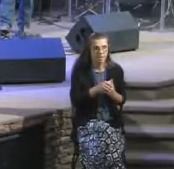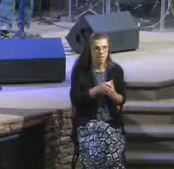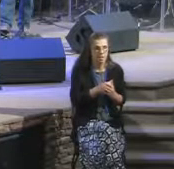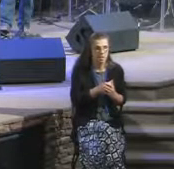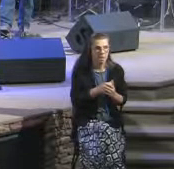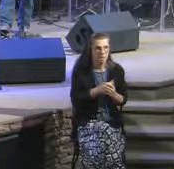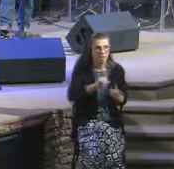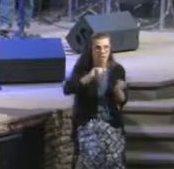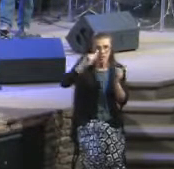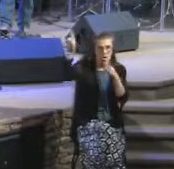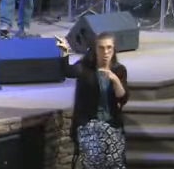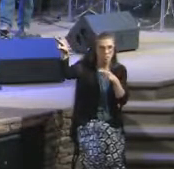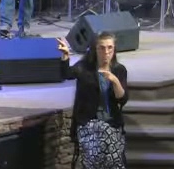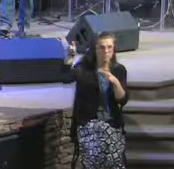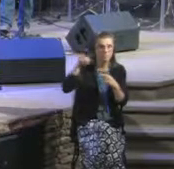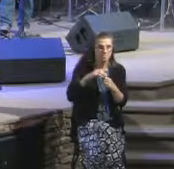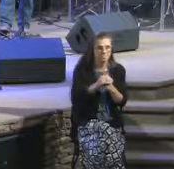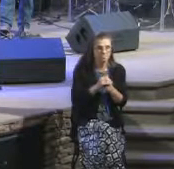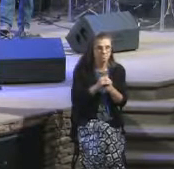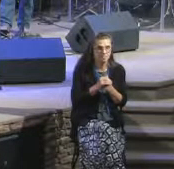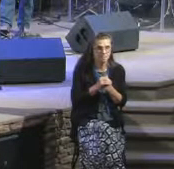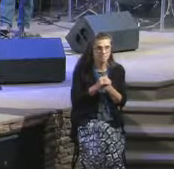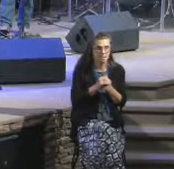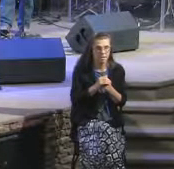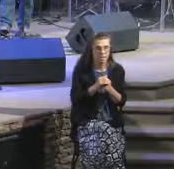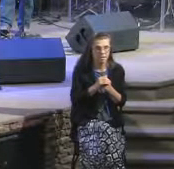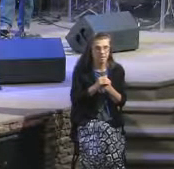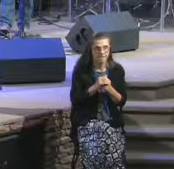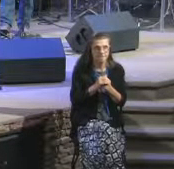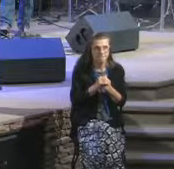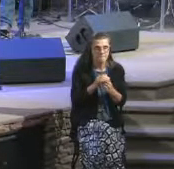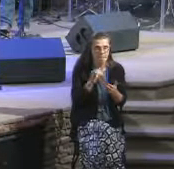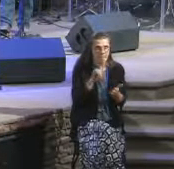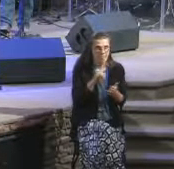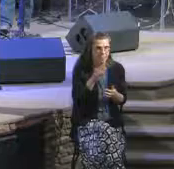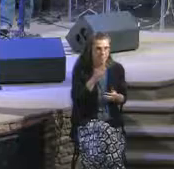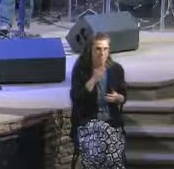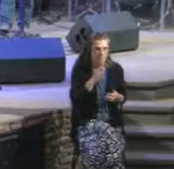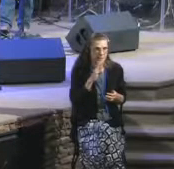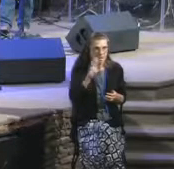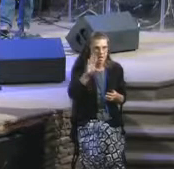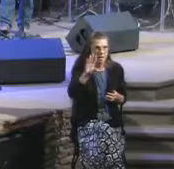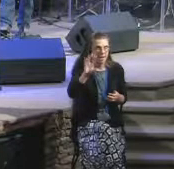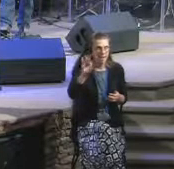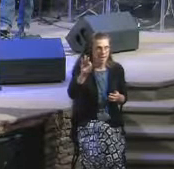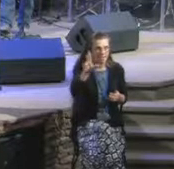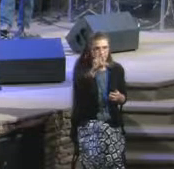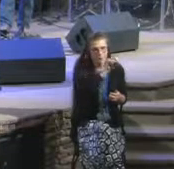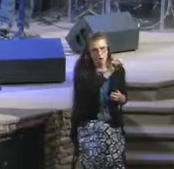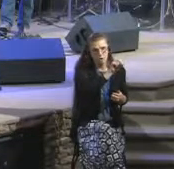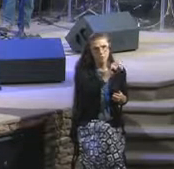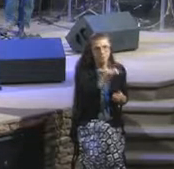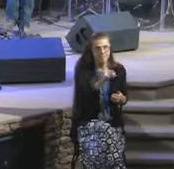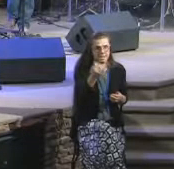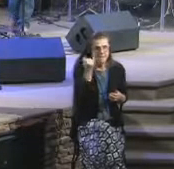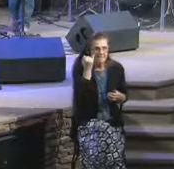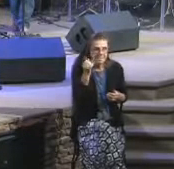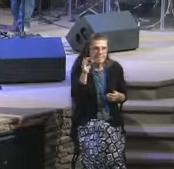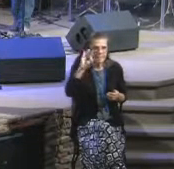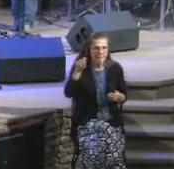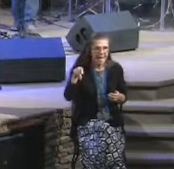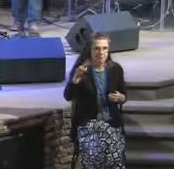in over there across from the conference room. That'll be at 9:30. Please also see Pastor Mike about that